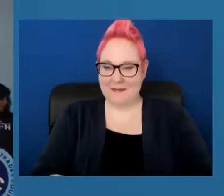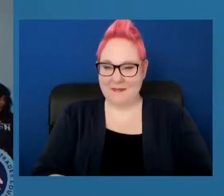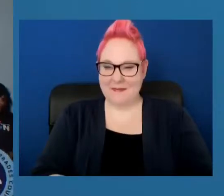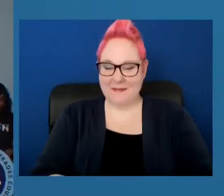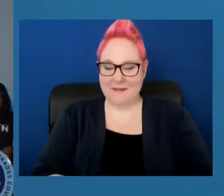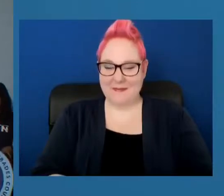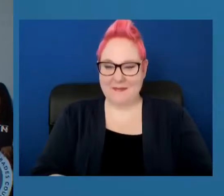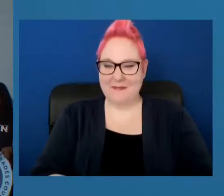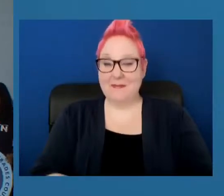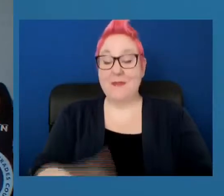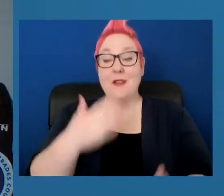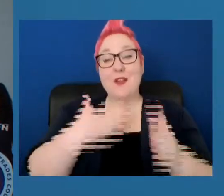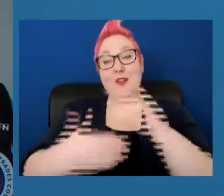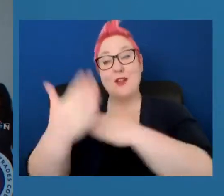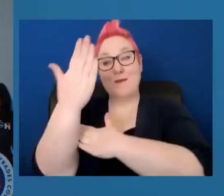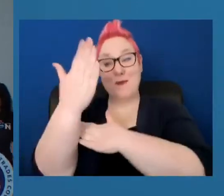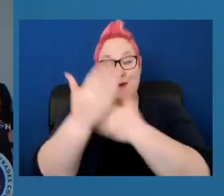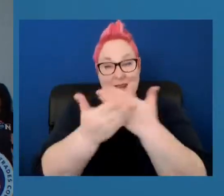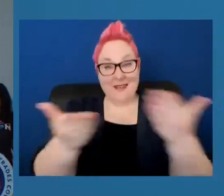Good morning, everyone. Good